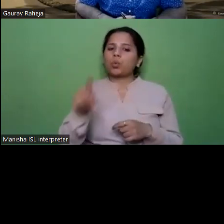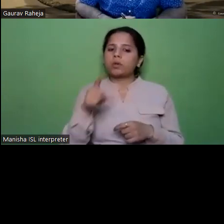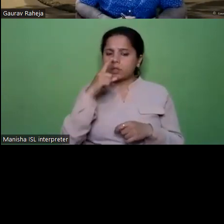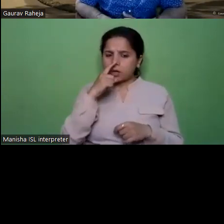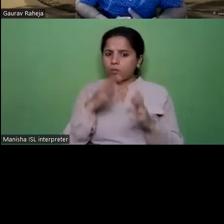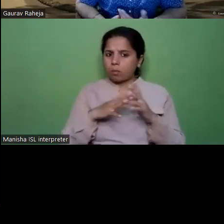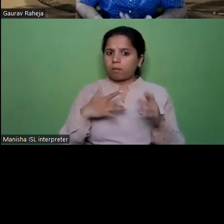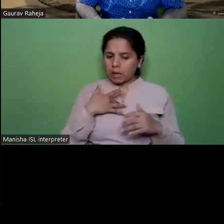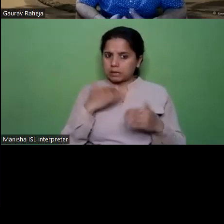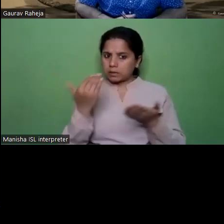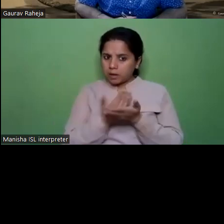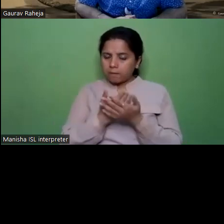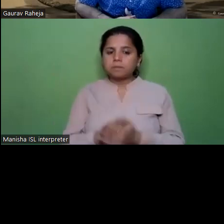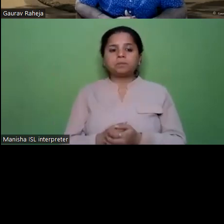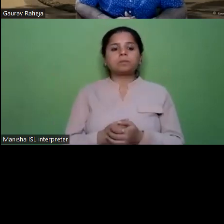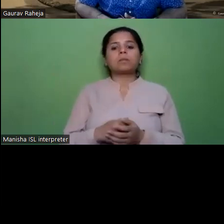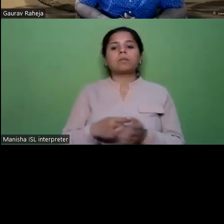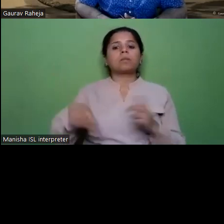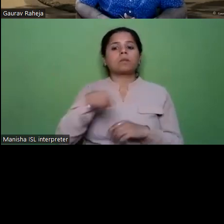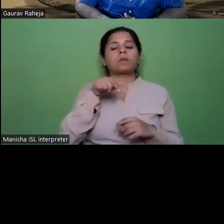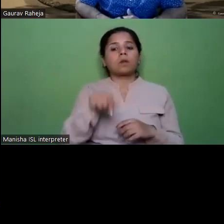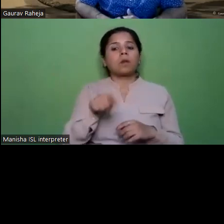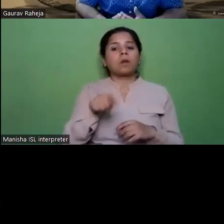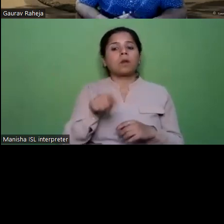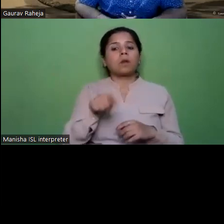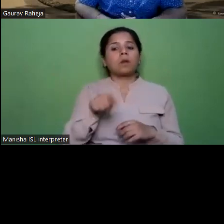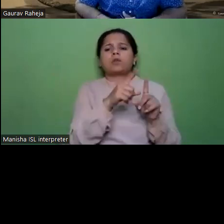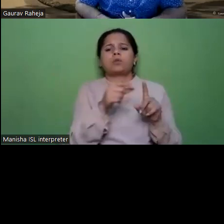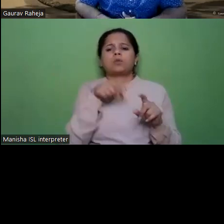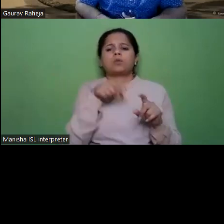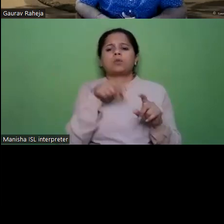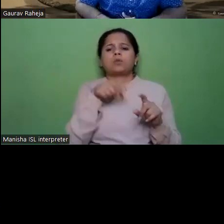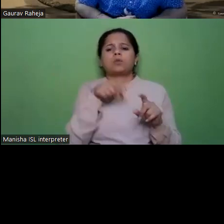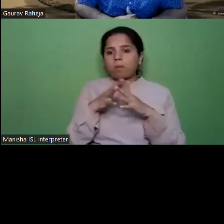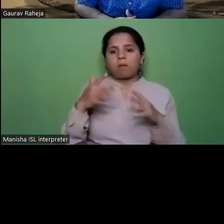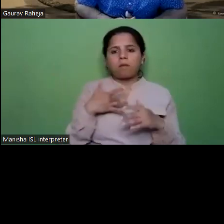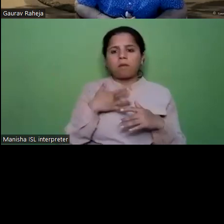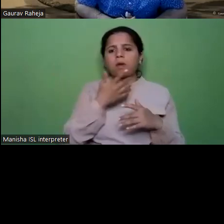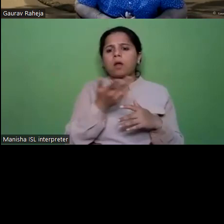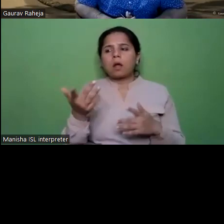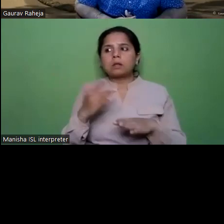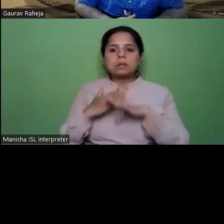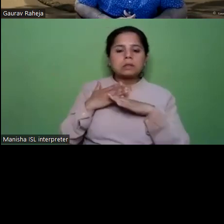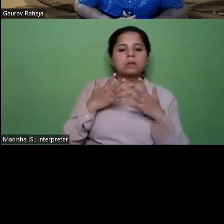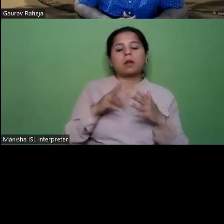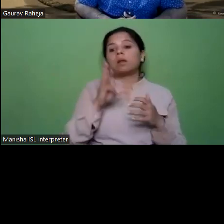right? While the male are free to do so, they don't feel so insecure. And what about the third